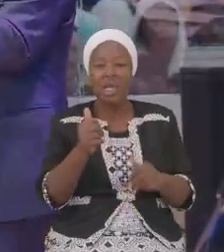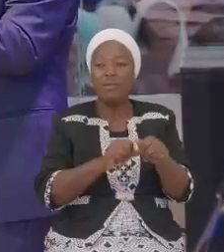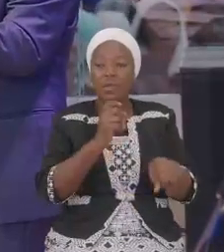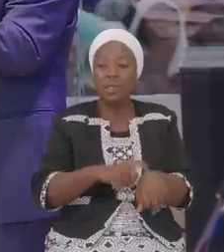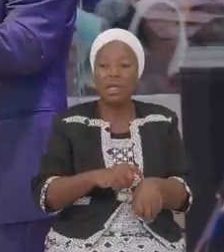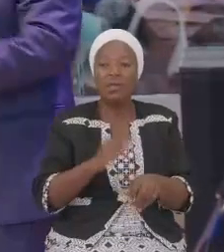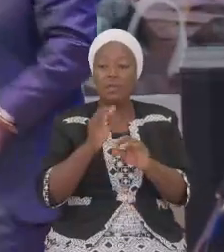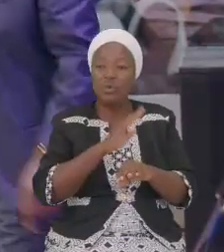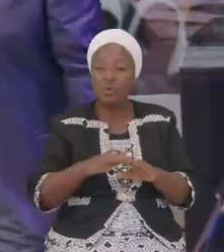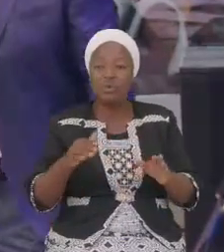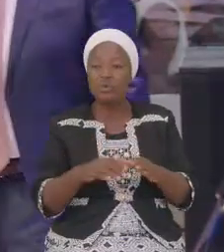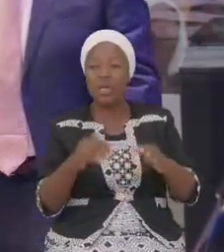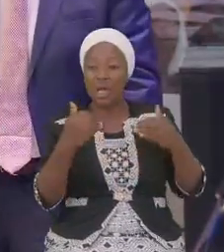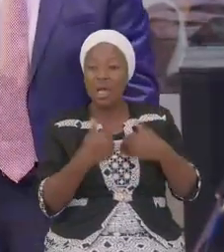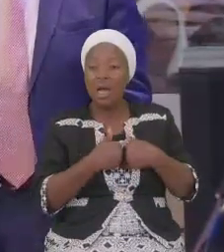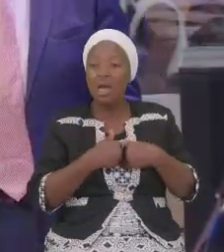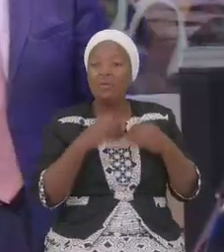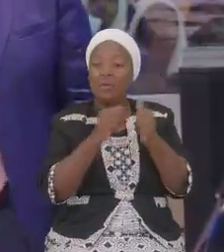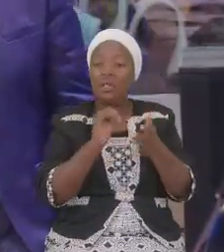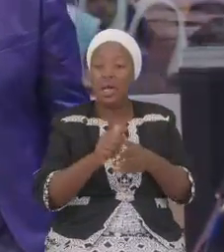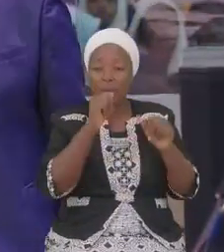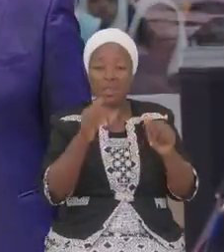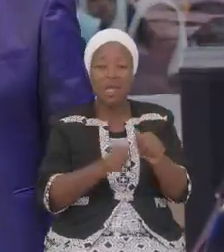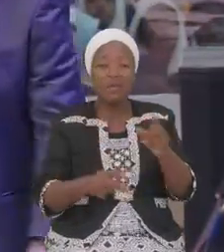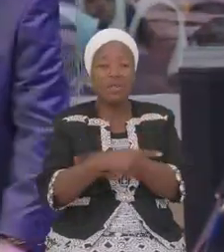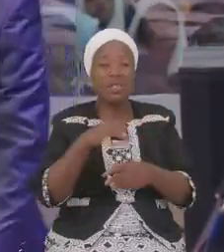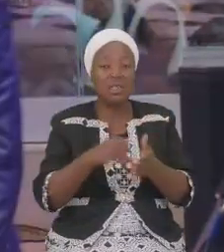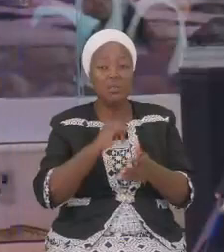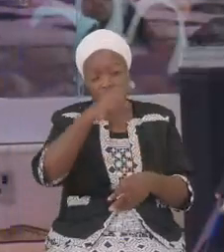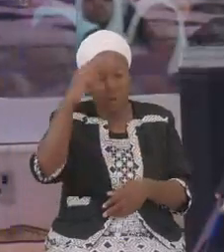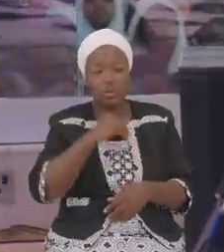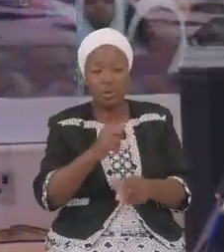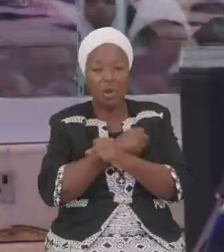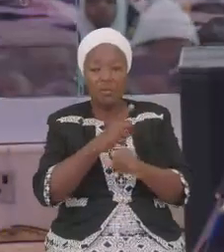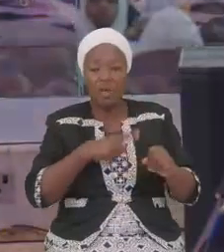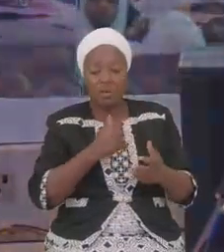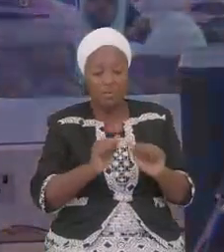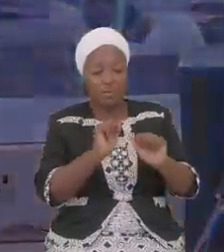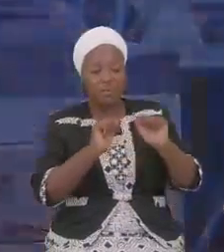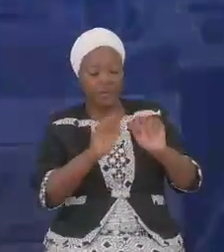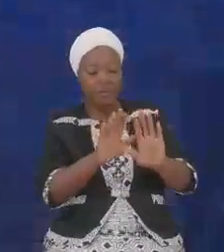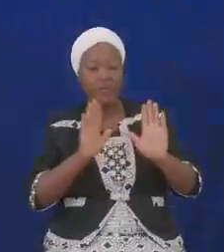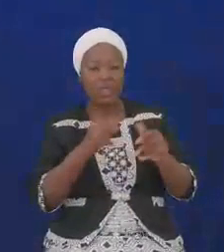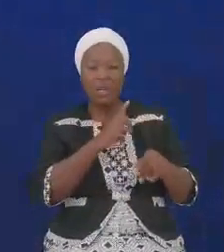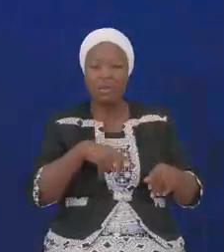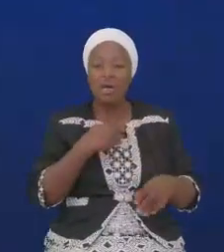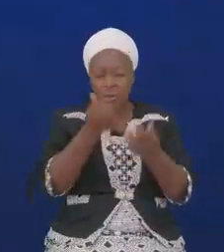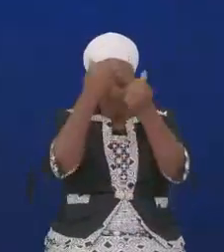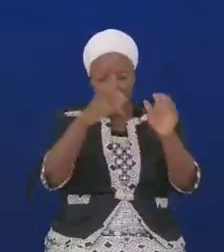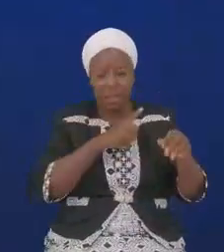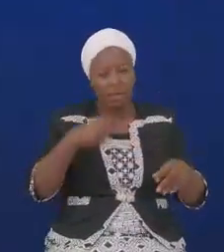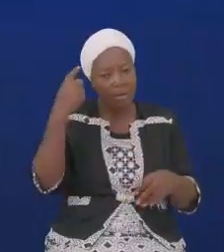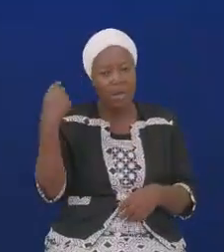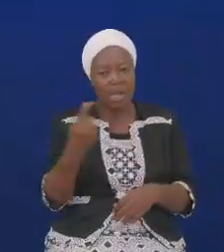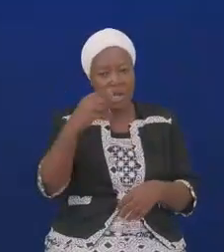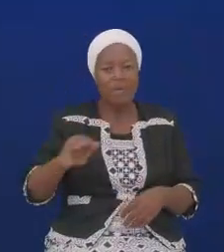with blessing every day, because you love the Lord, you fear the Lord, you obey the Lord forever,